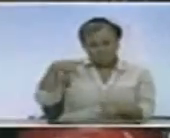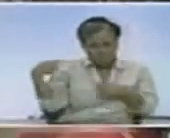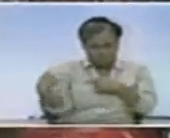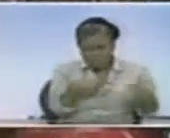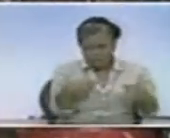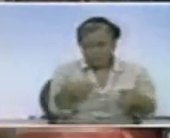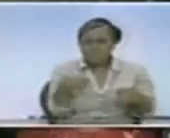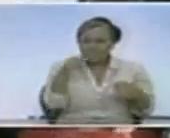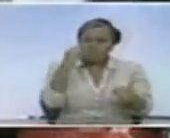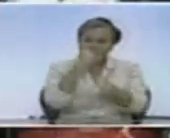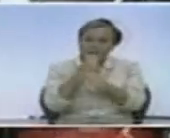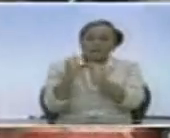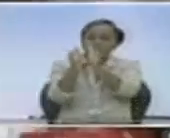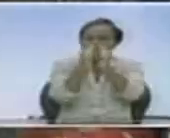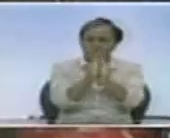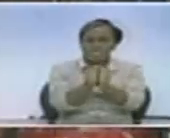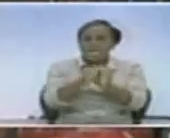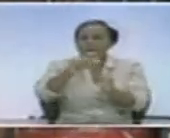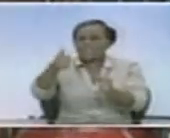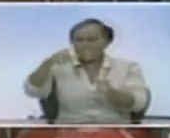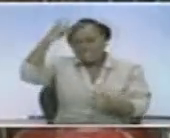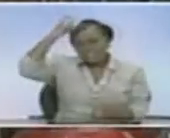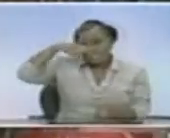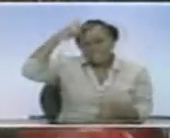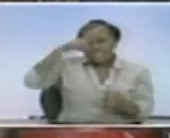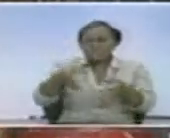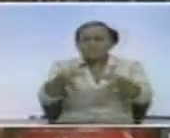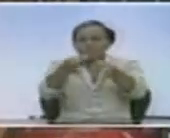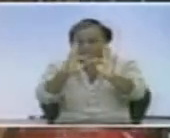you cooperate with other intelligence officers,